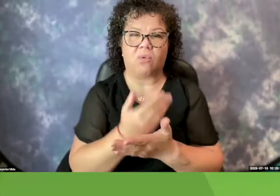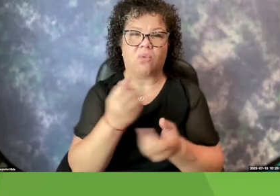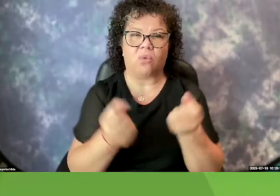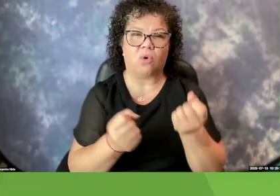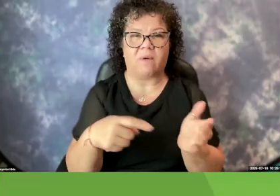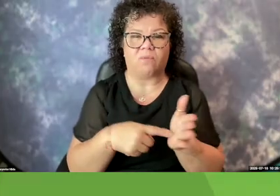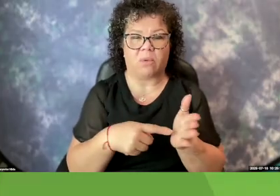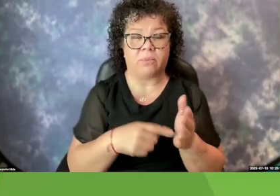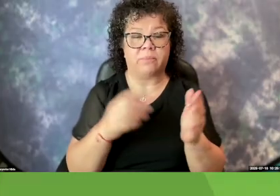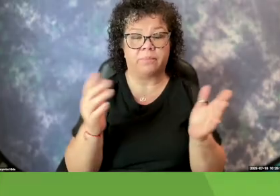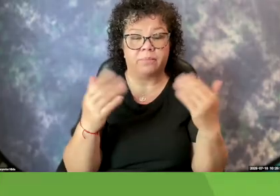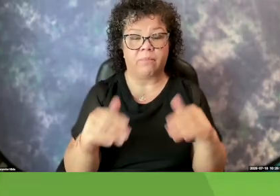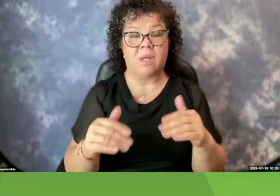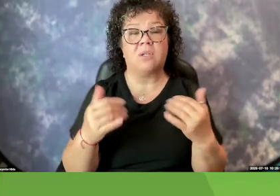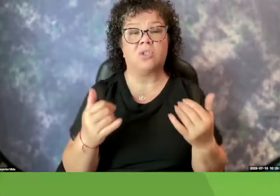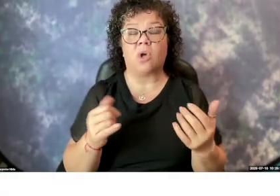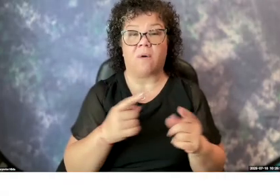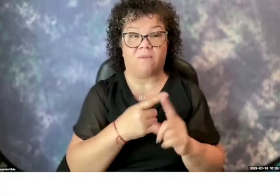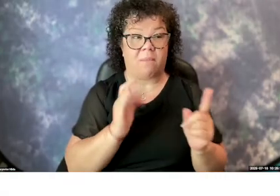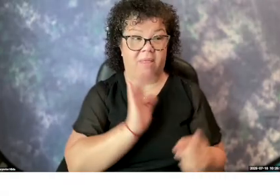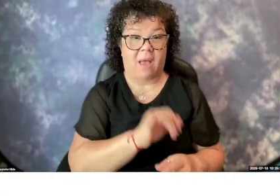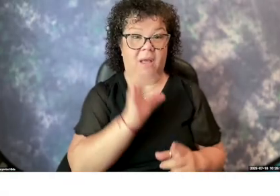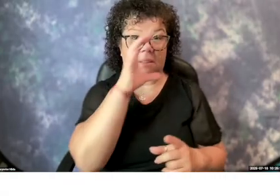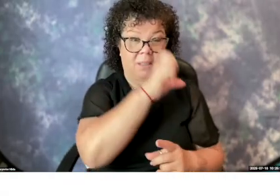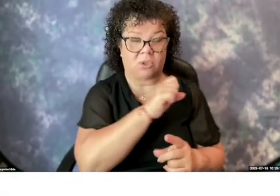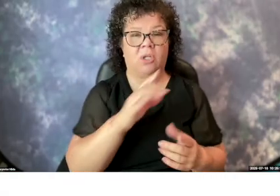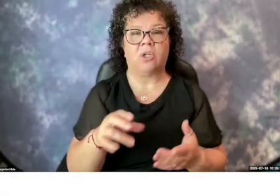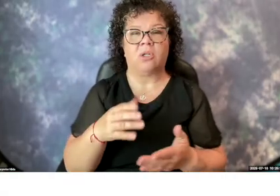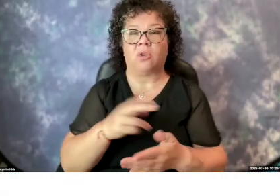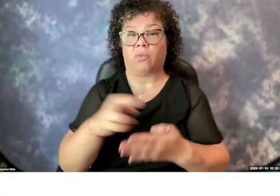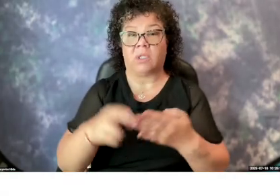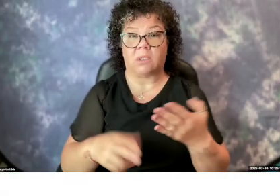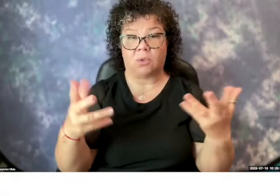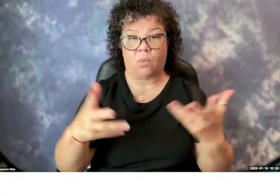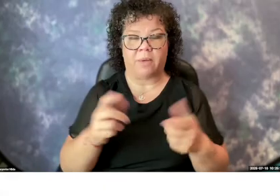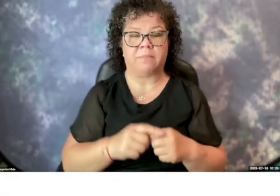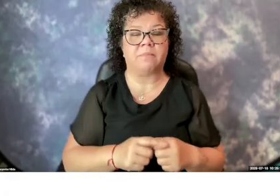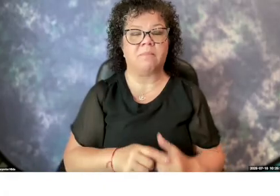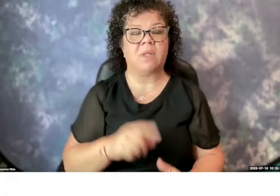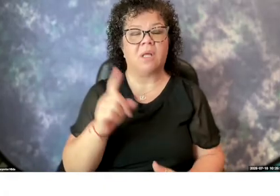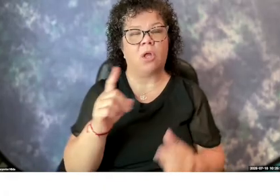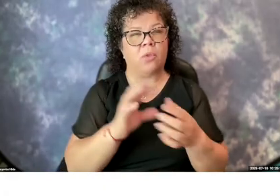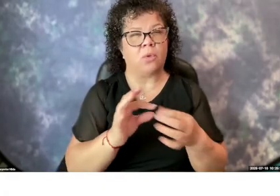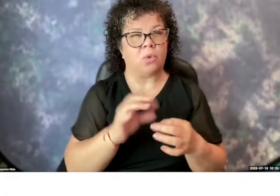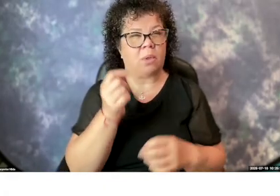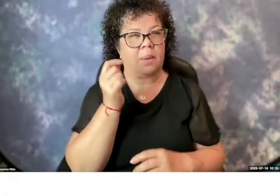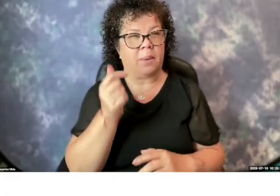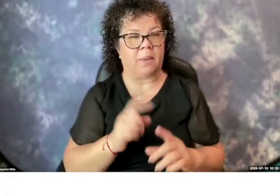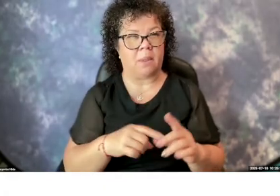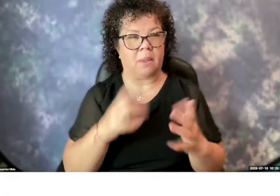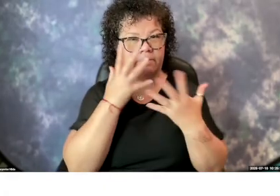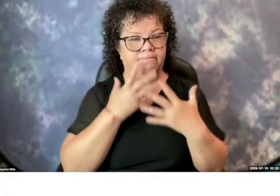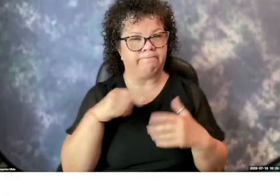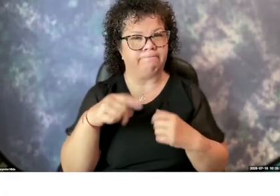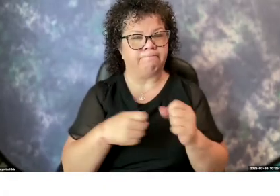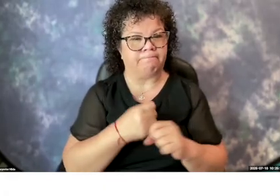our results. So for new vehicles, story is a little bit bleak this year.